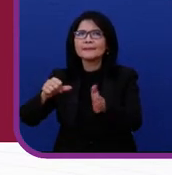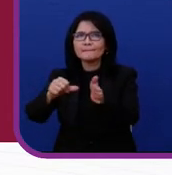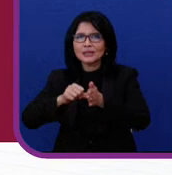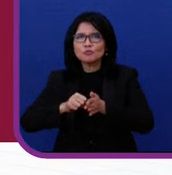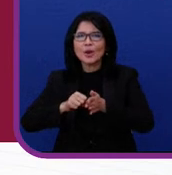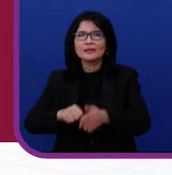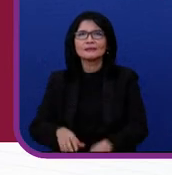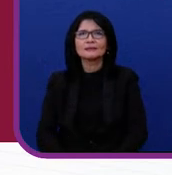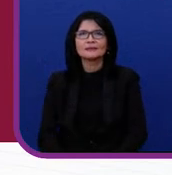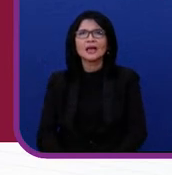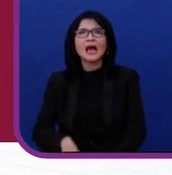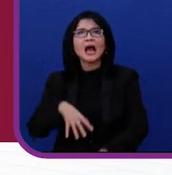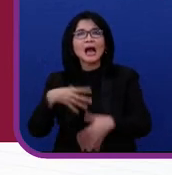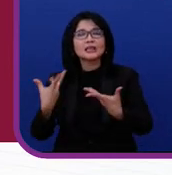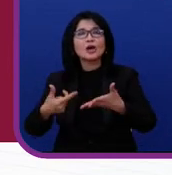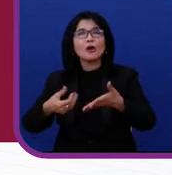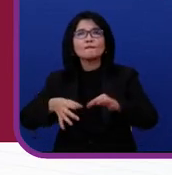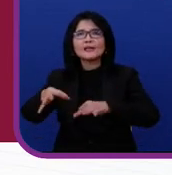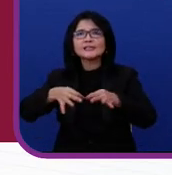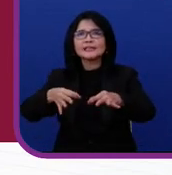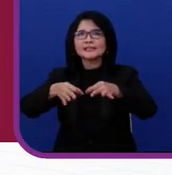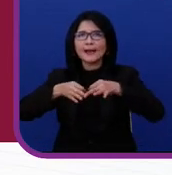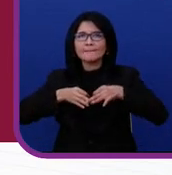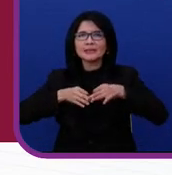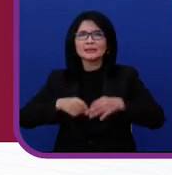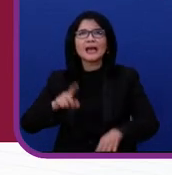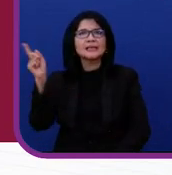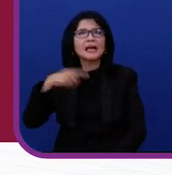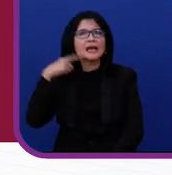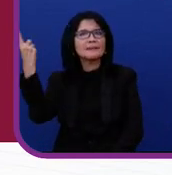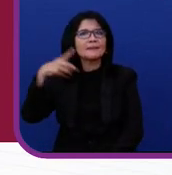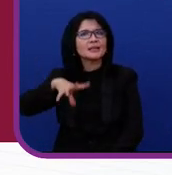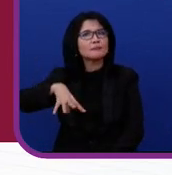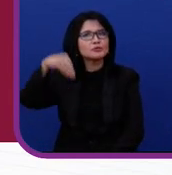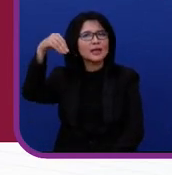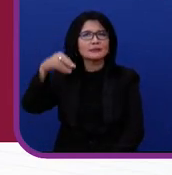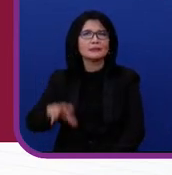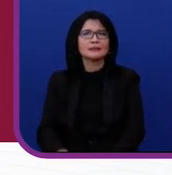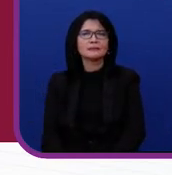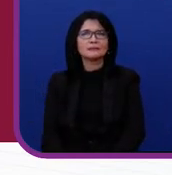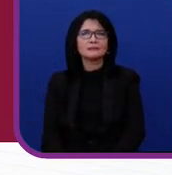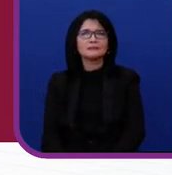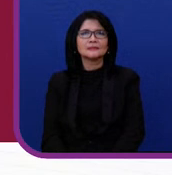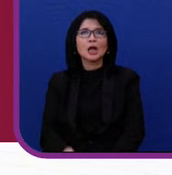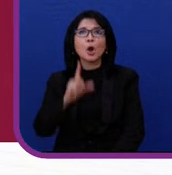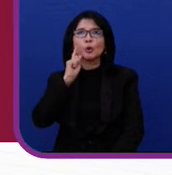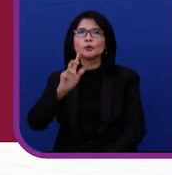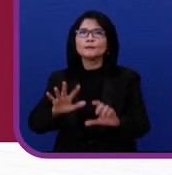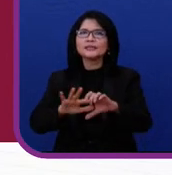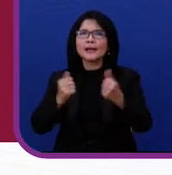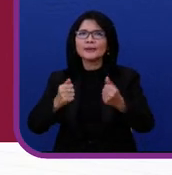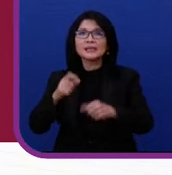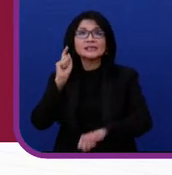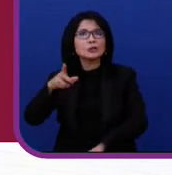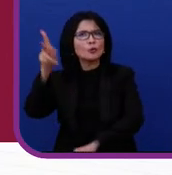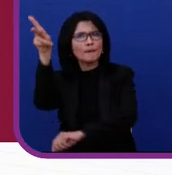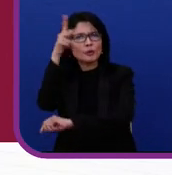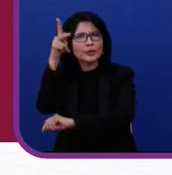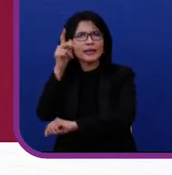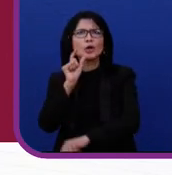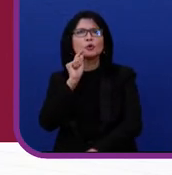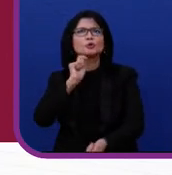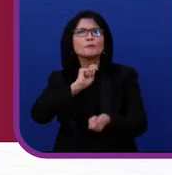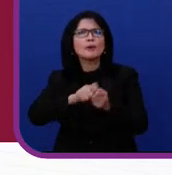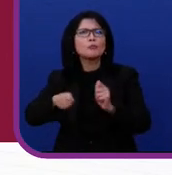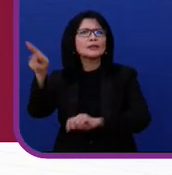from from Central Java to prepare the project to make it I no